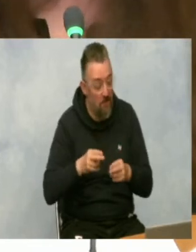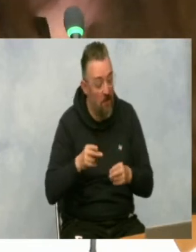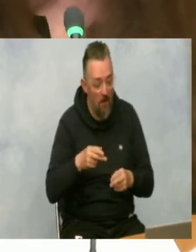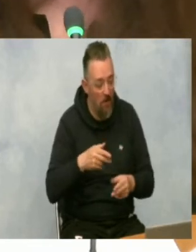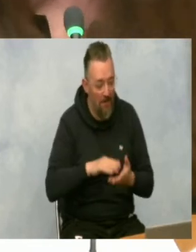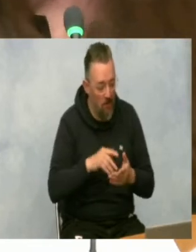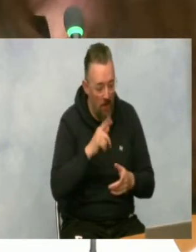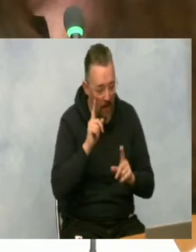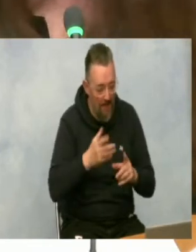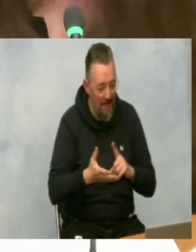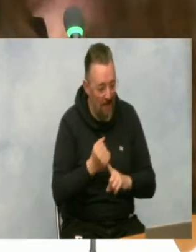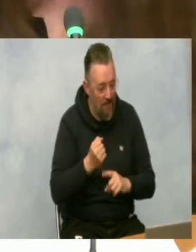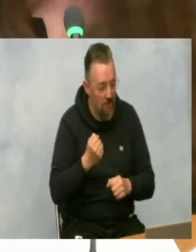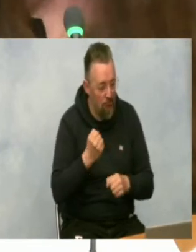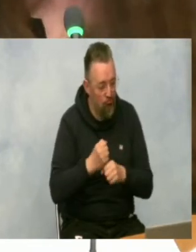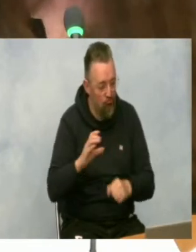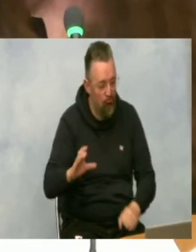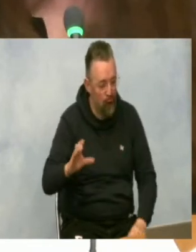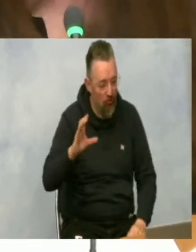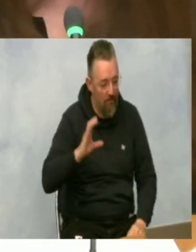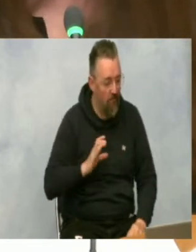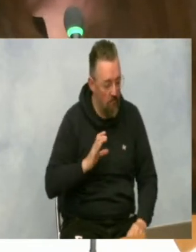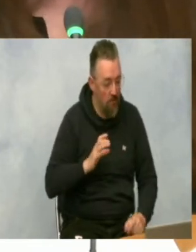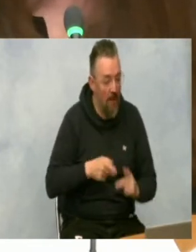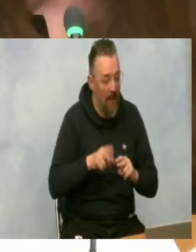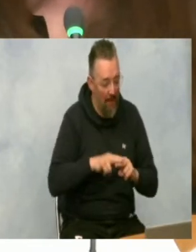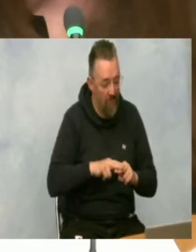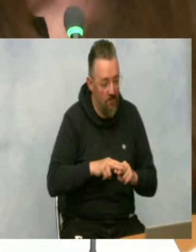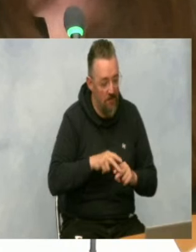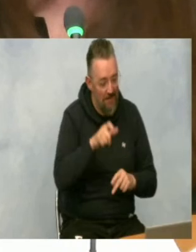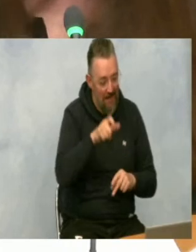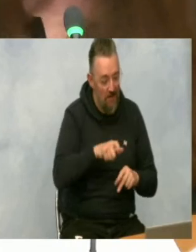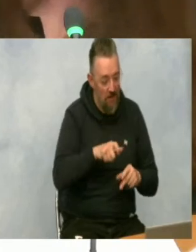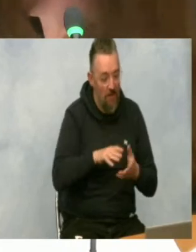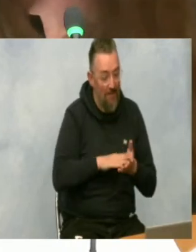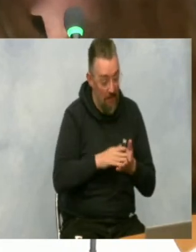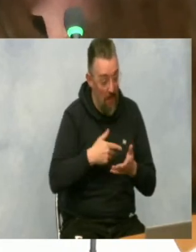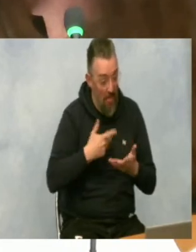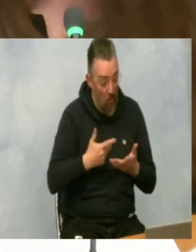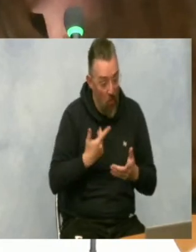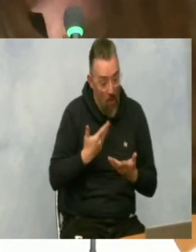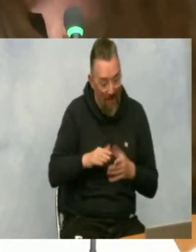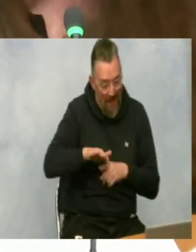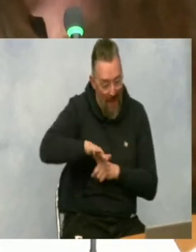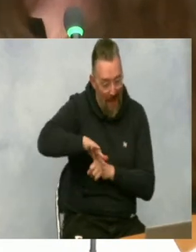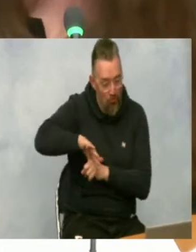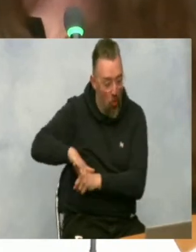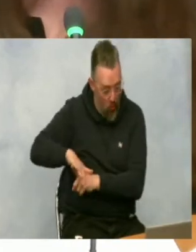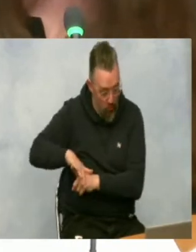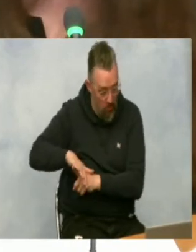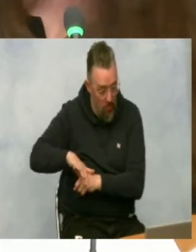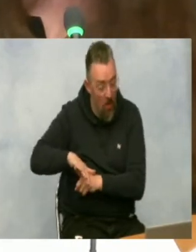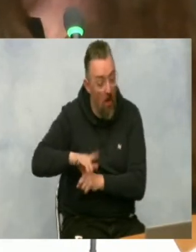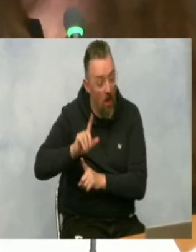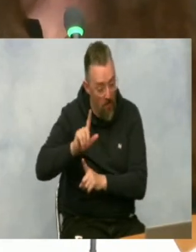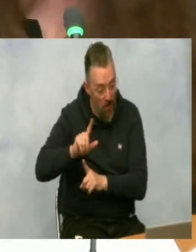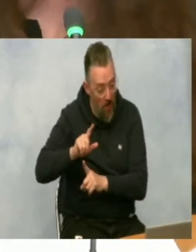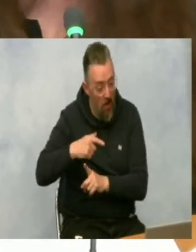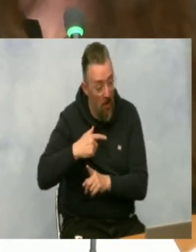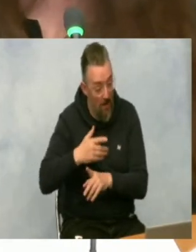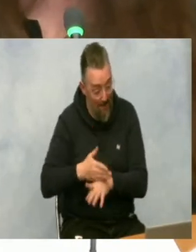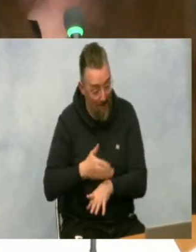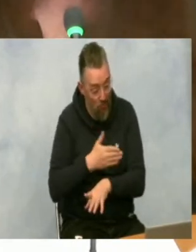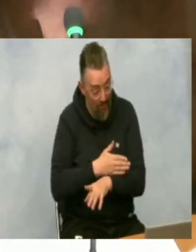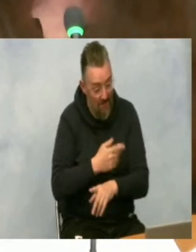funding where there's any sitting tenant, and therefore we've excluded that currently from the scheme. But as indicated earlier, if